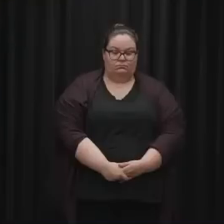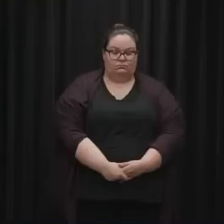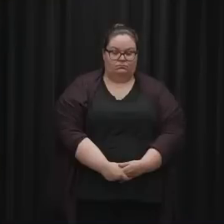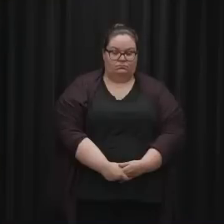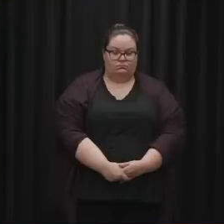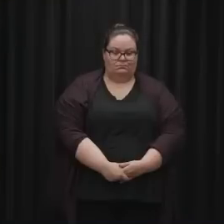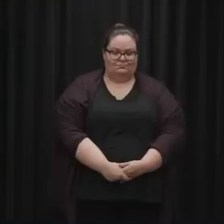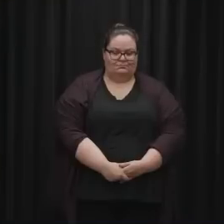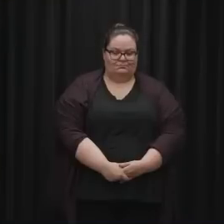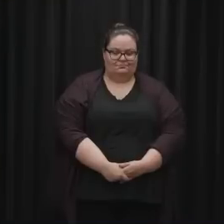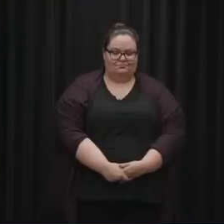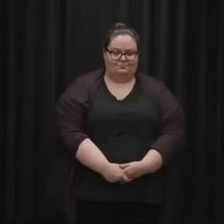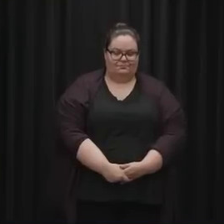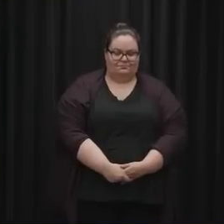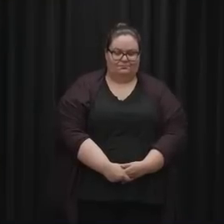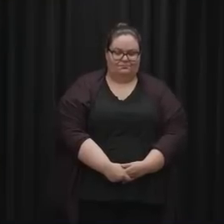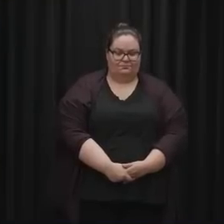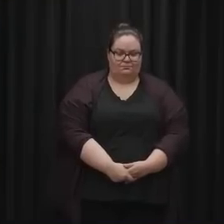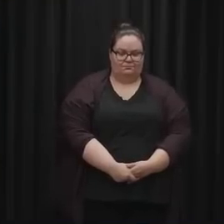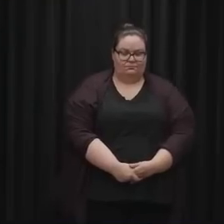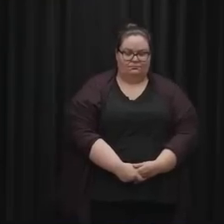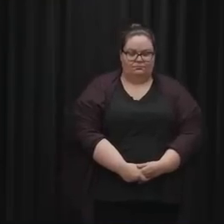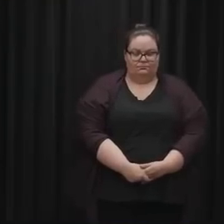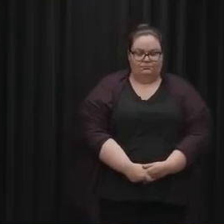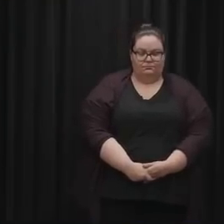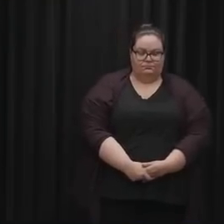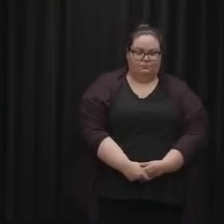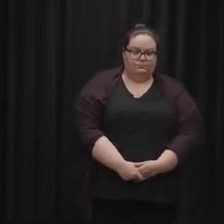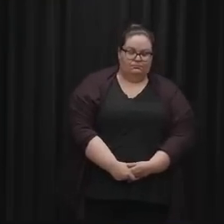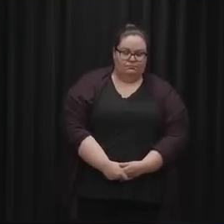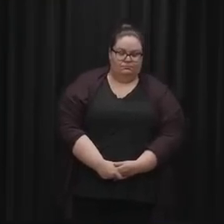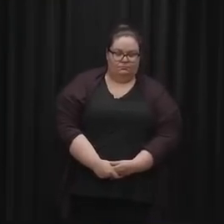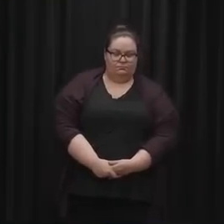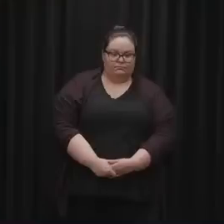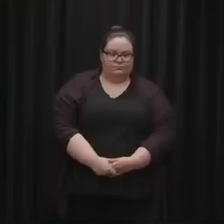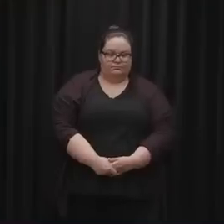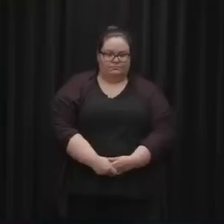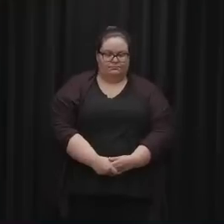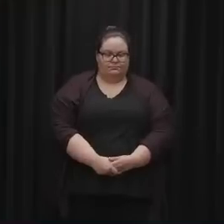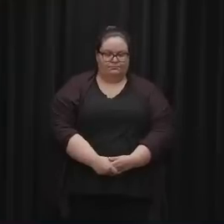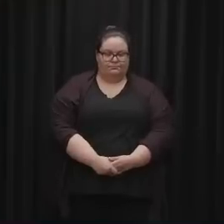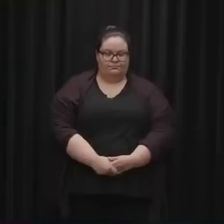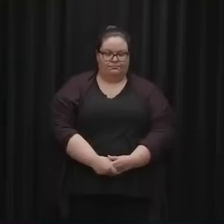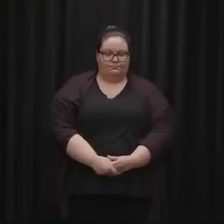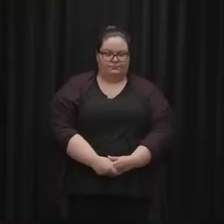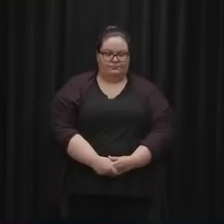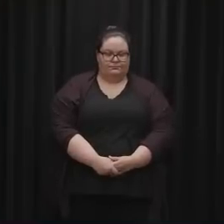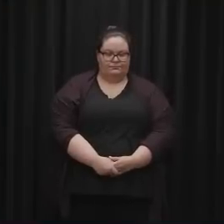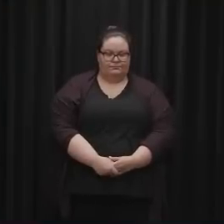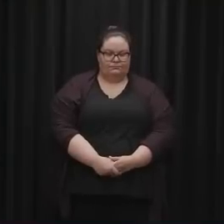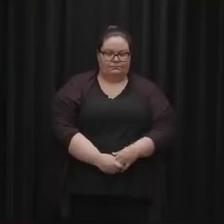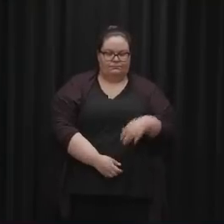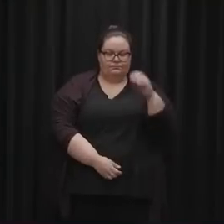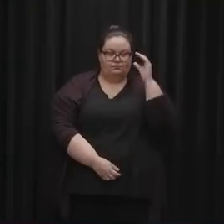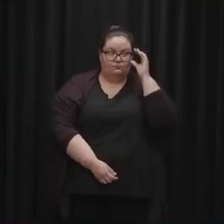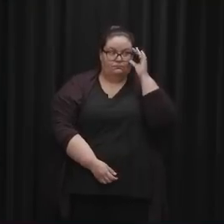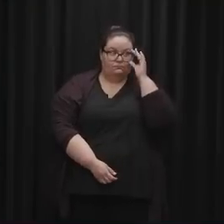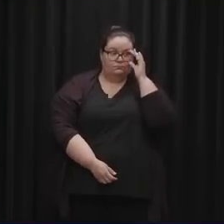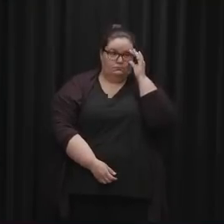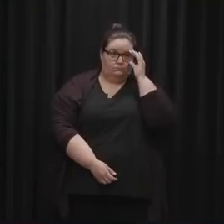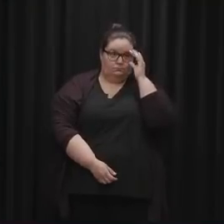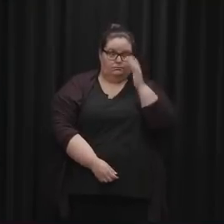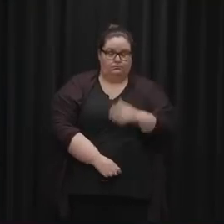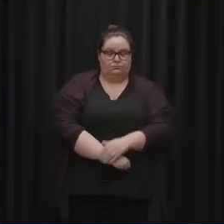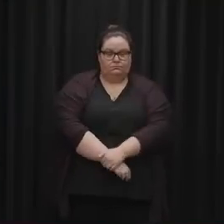Quebec. This means that businesses have to close and that people have to stay home